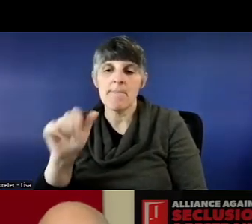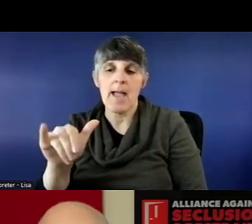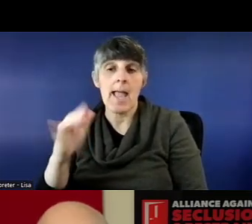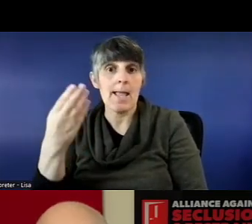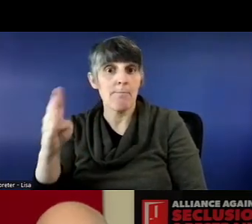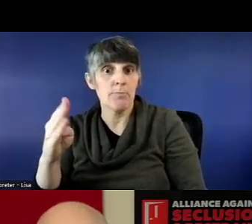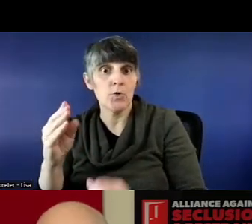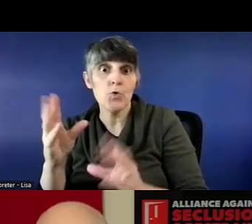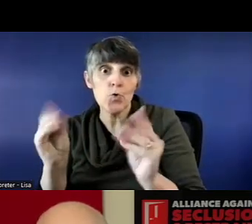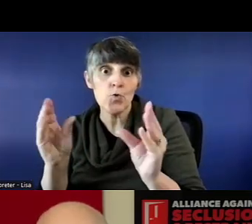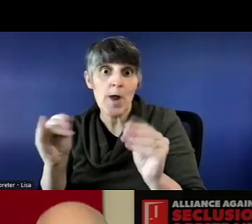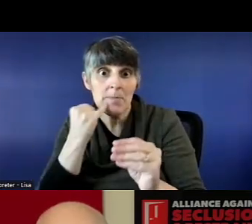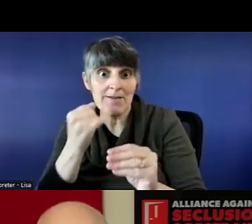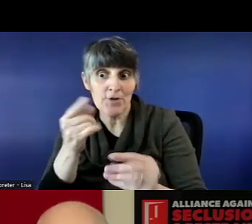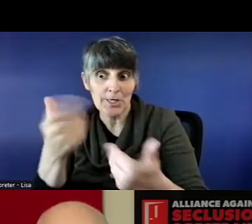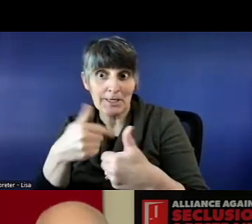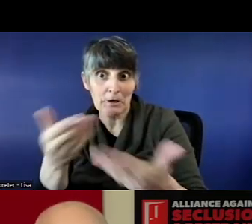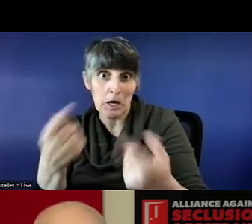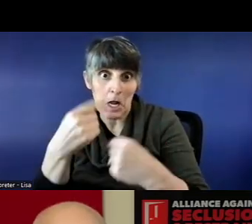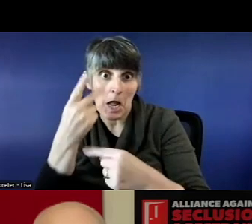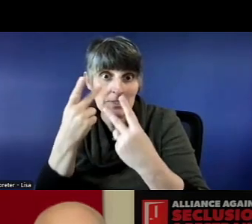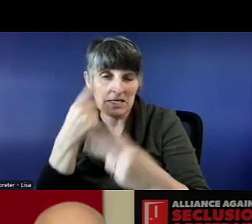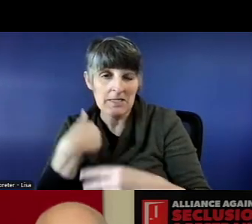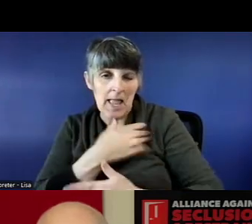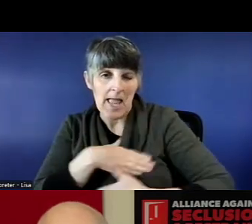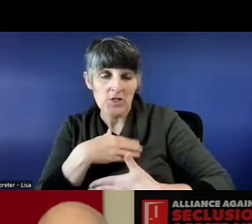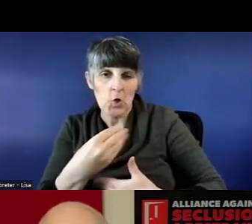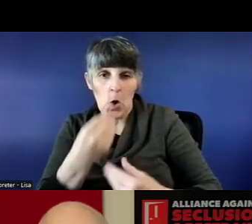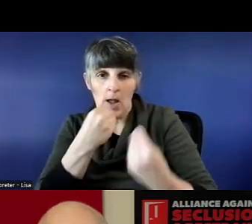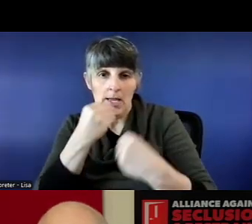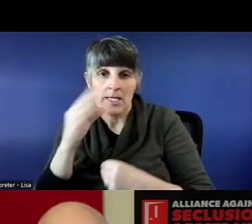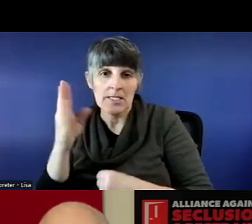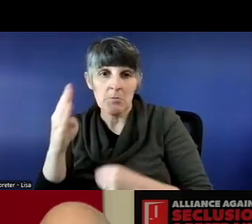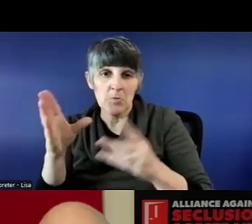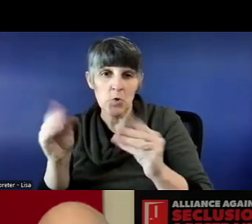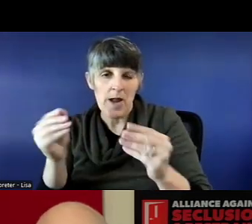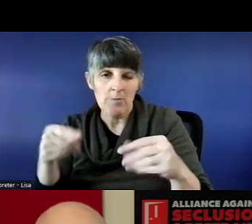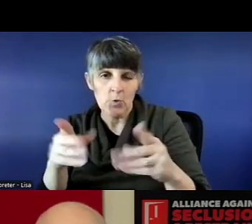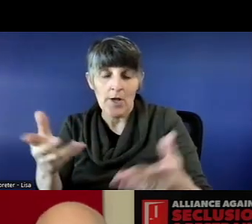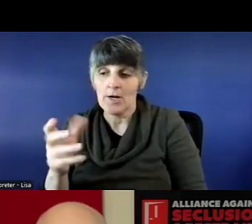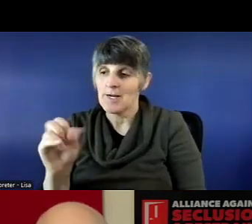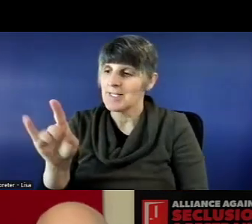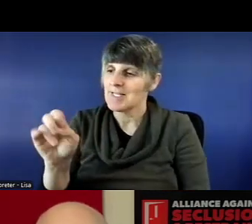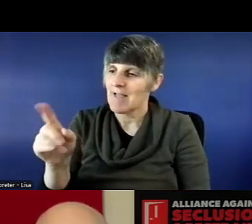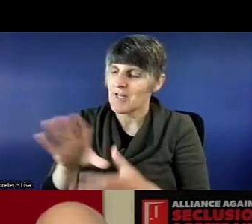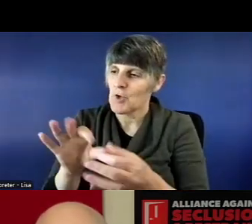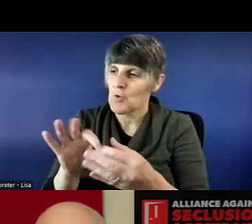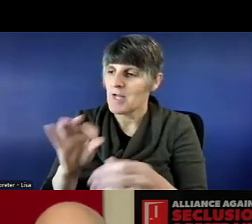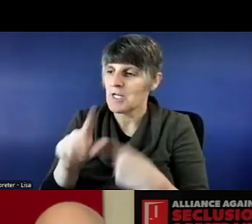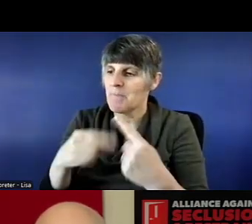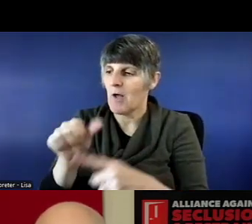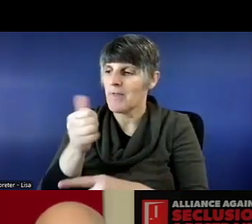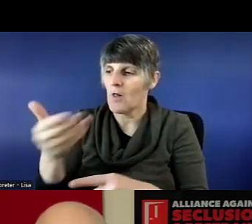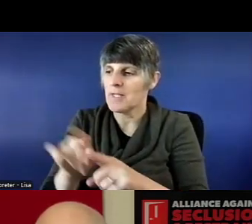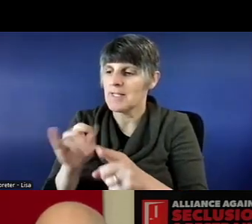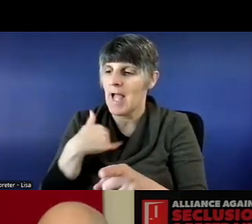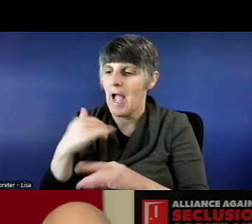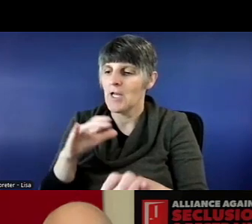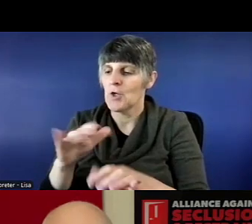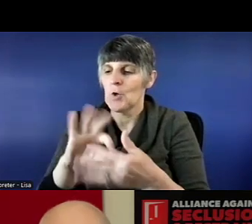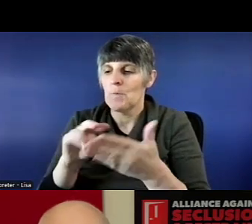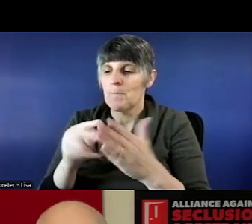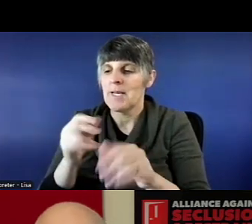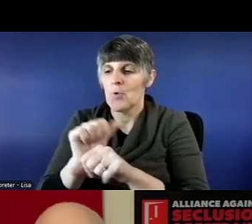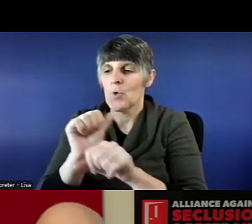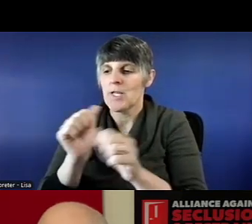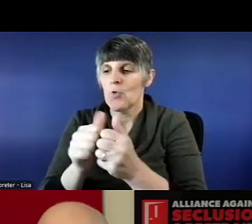the area, come and see us and enjoy some blue crabs while you're here. Stephanie, you mentioned about kind of the other things that I do in terms of